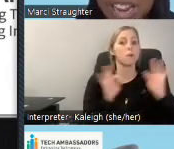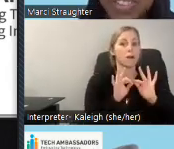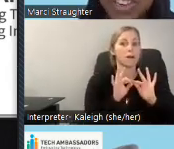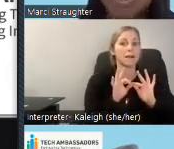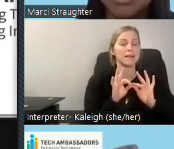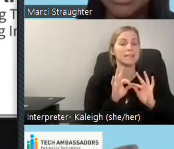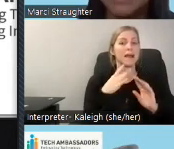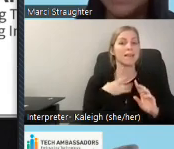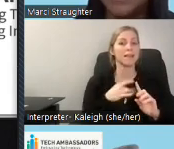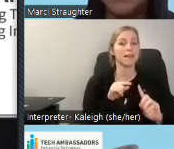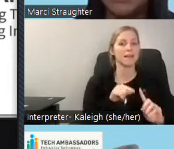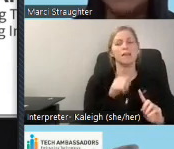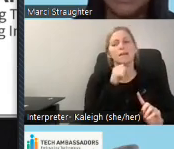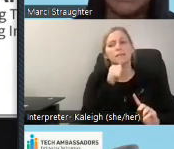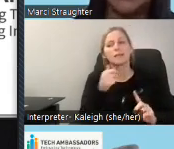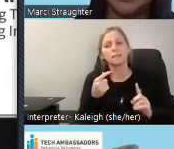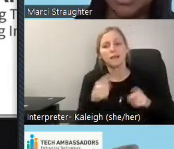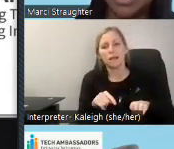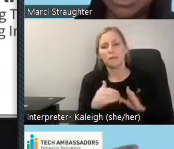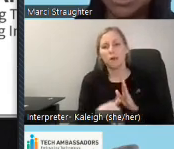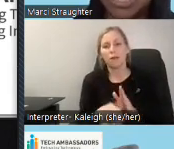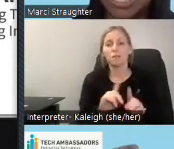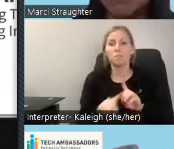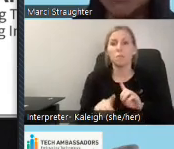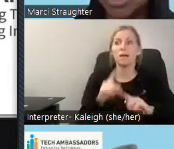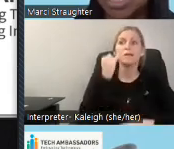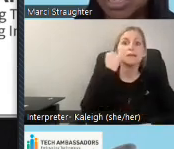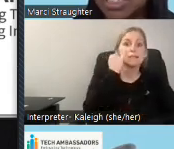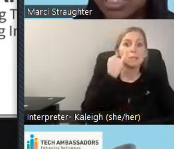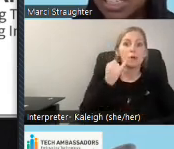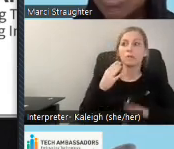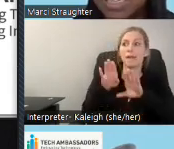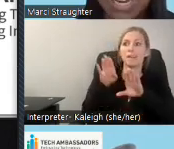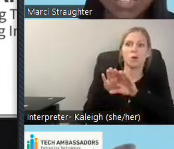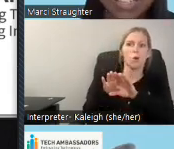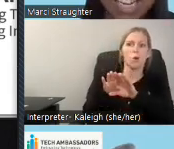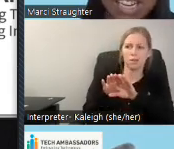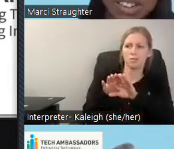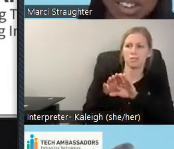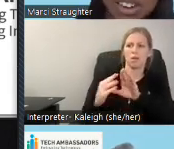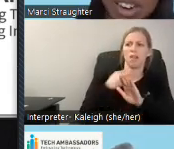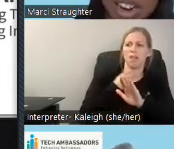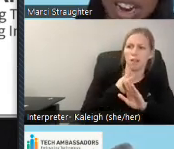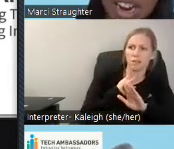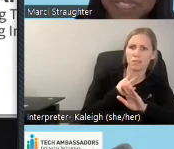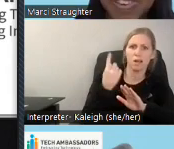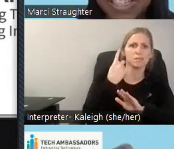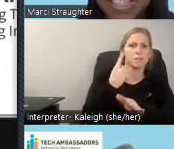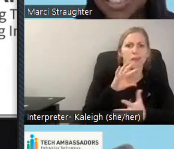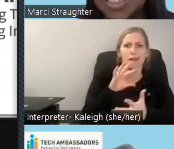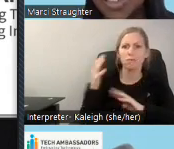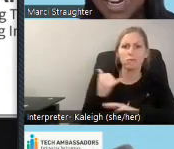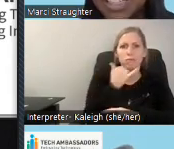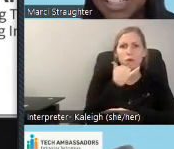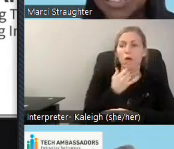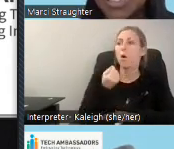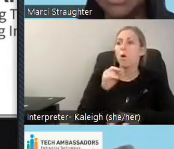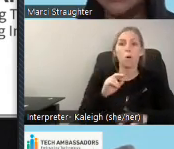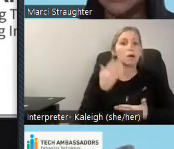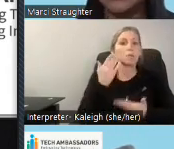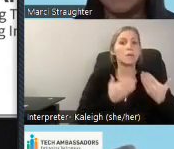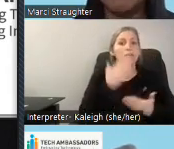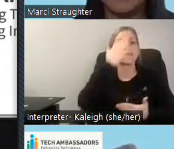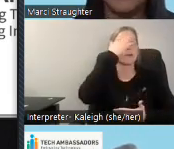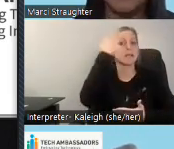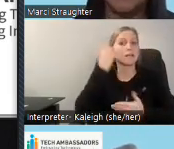doesn't happen often to me, but if my door gets jammed or something like that, or I forget to lock it or